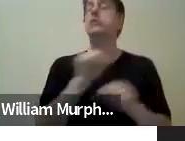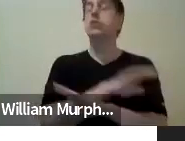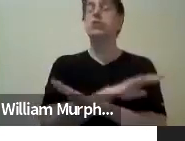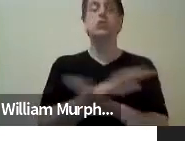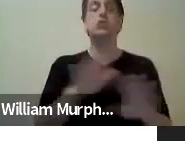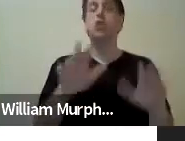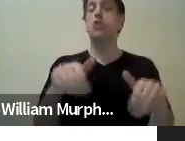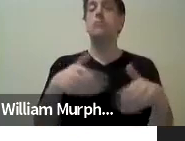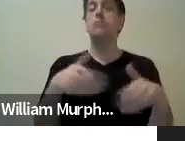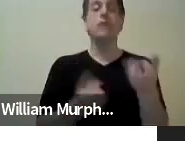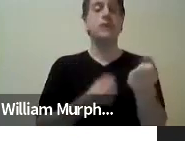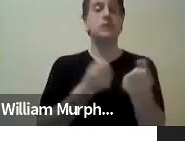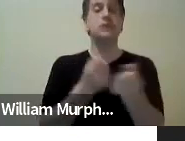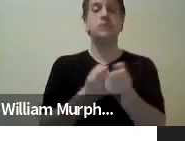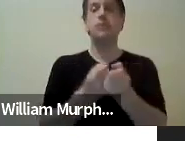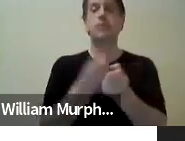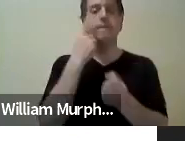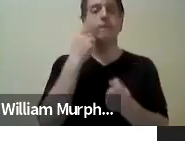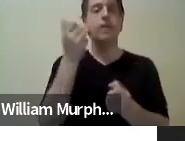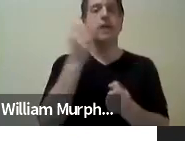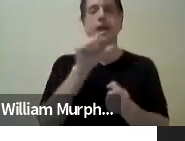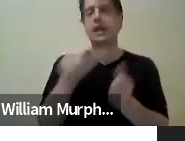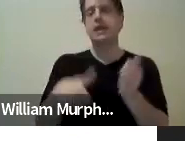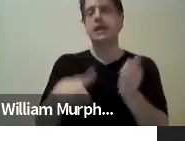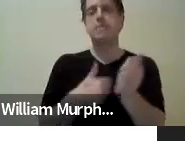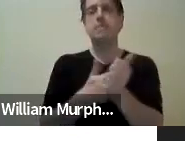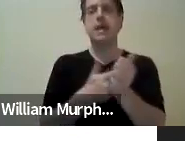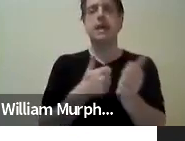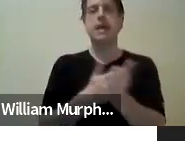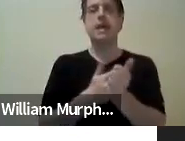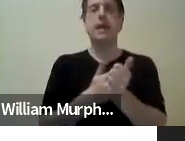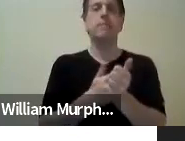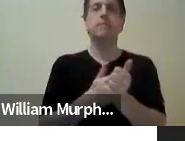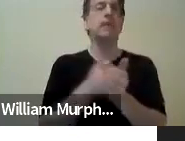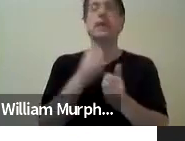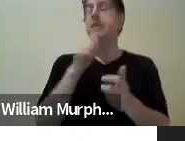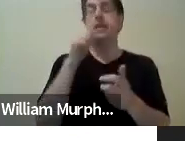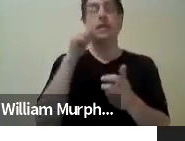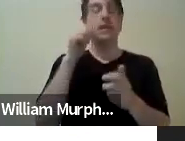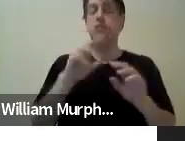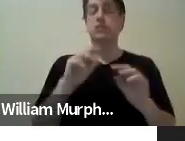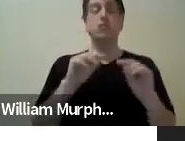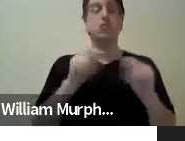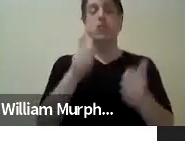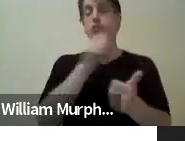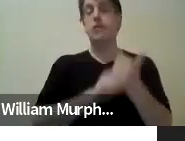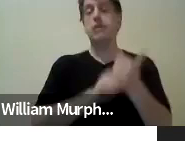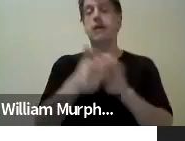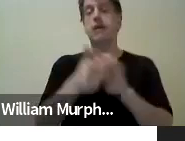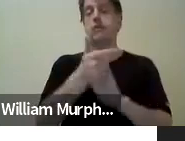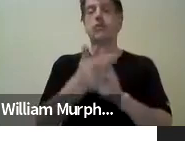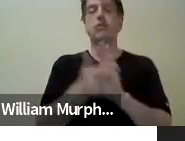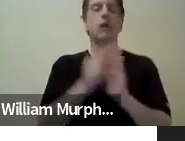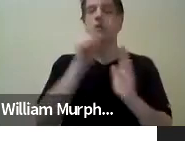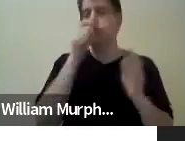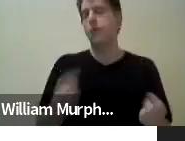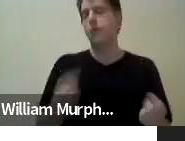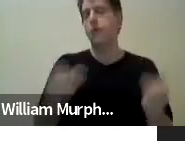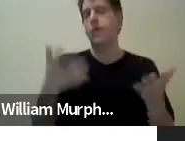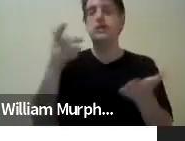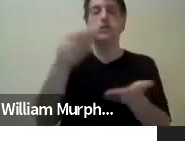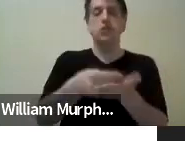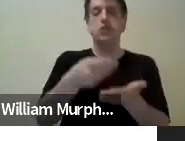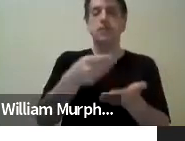any support or any backup or are held up under the law, and to not use your money in that